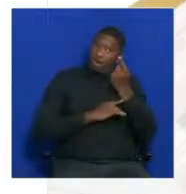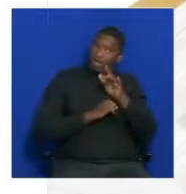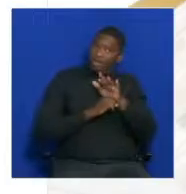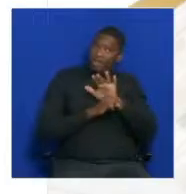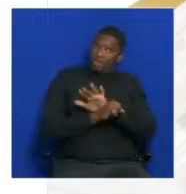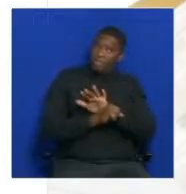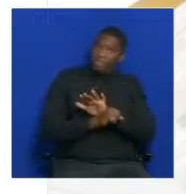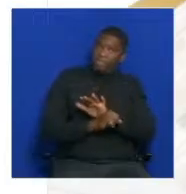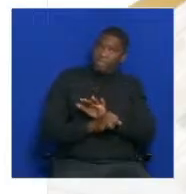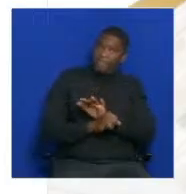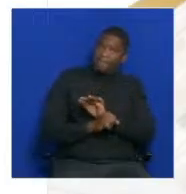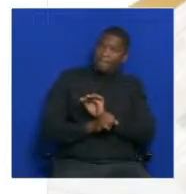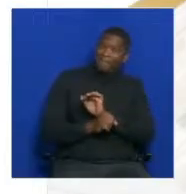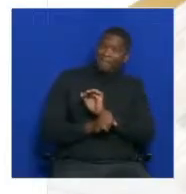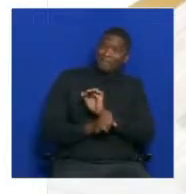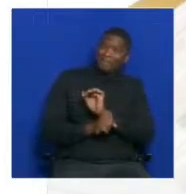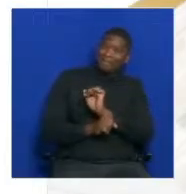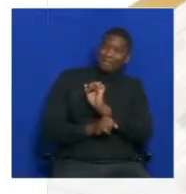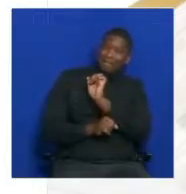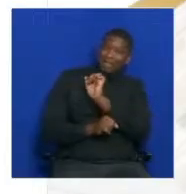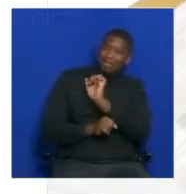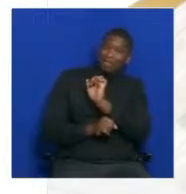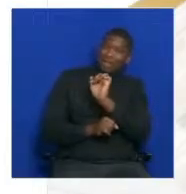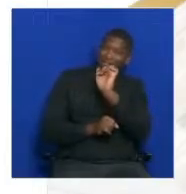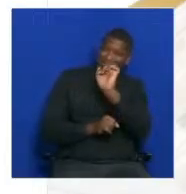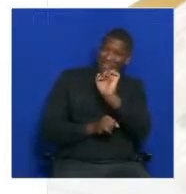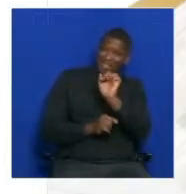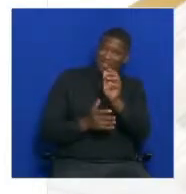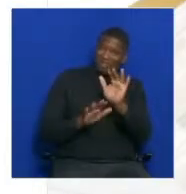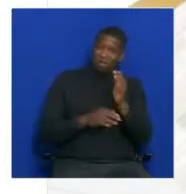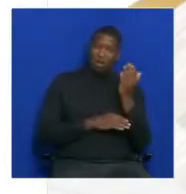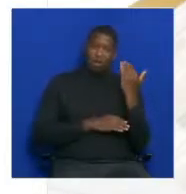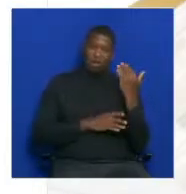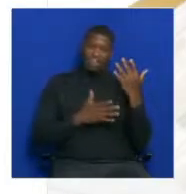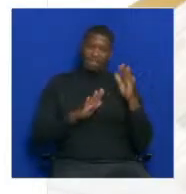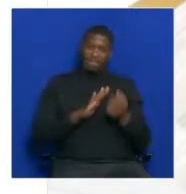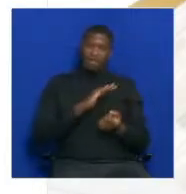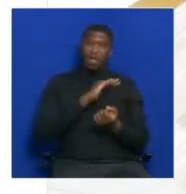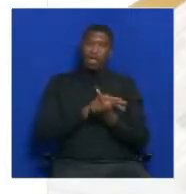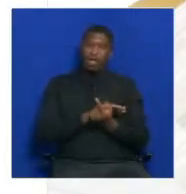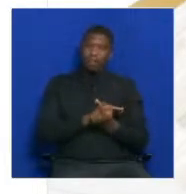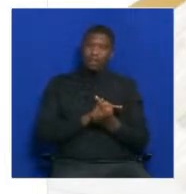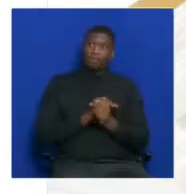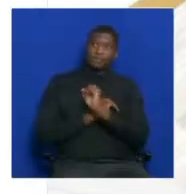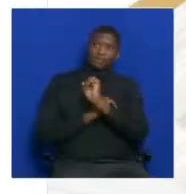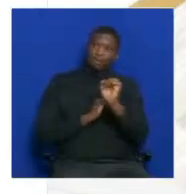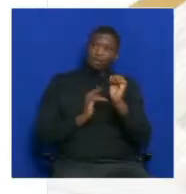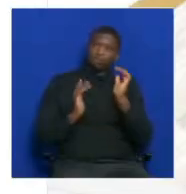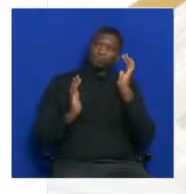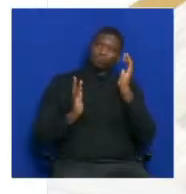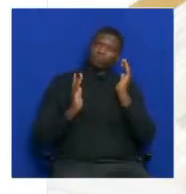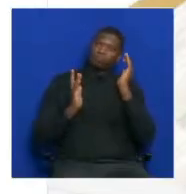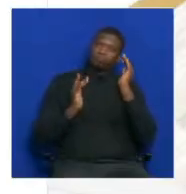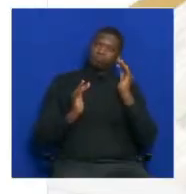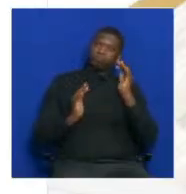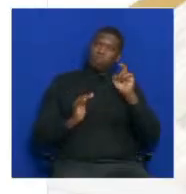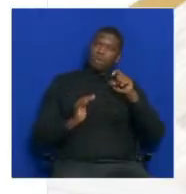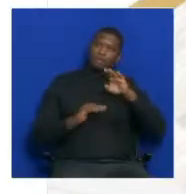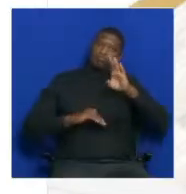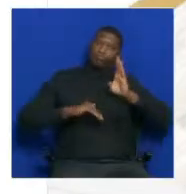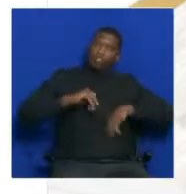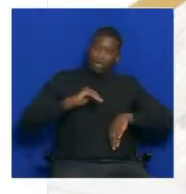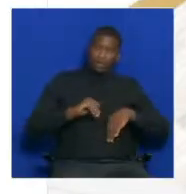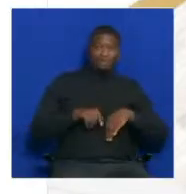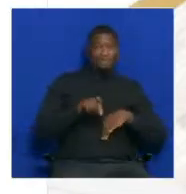there had at one stage been a consideration to charge Mr. Nkabinde, but